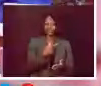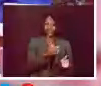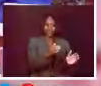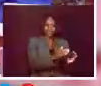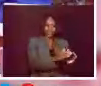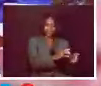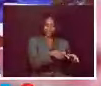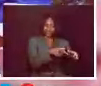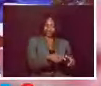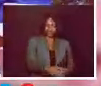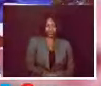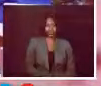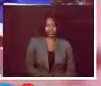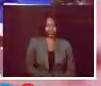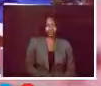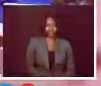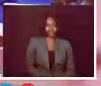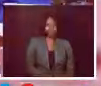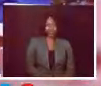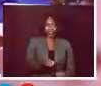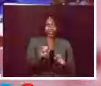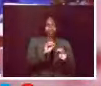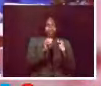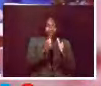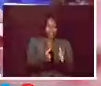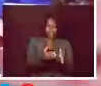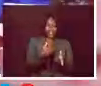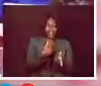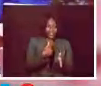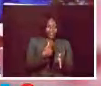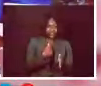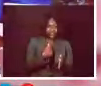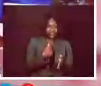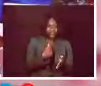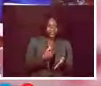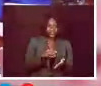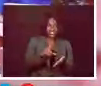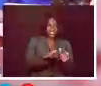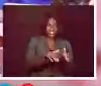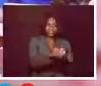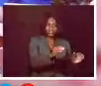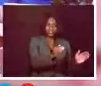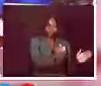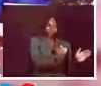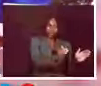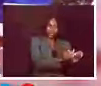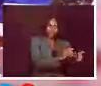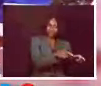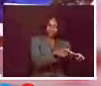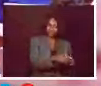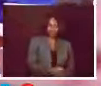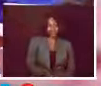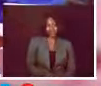It went to the minority. So if the observer status is coming, it necessarily has to go to the minority.